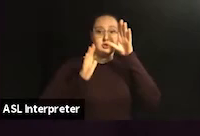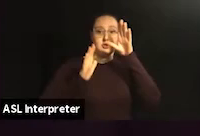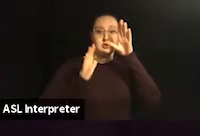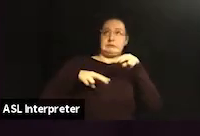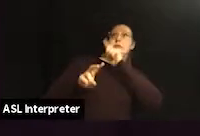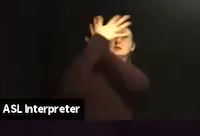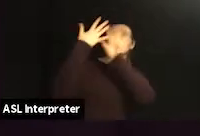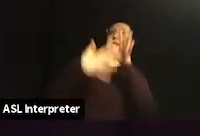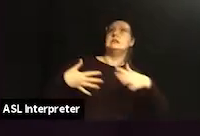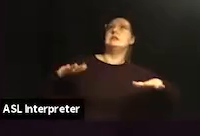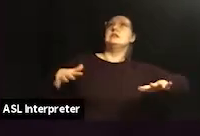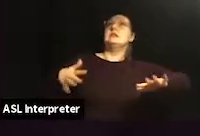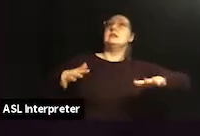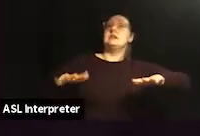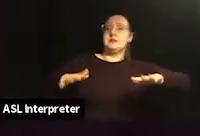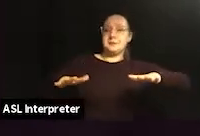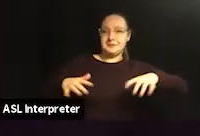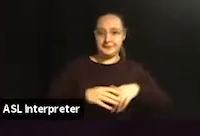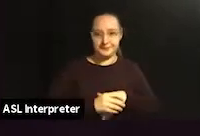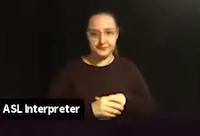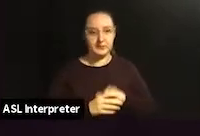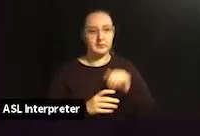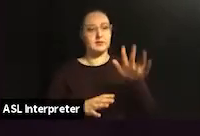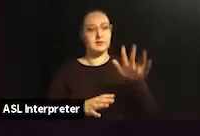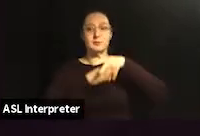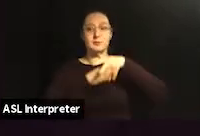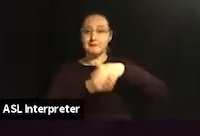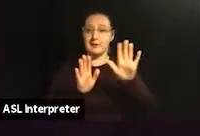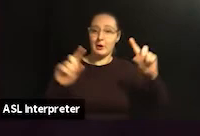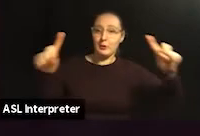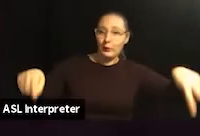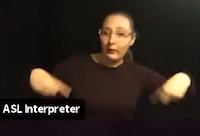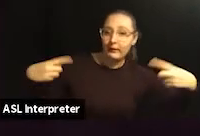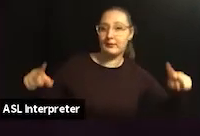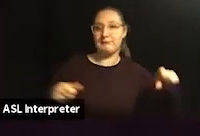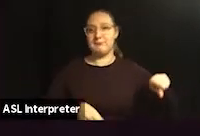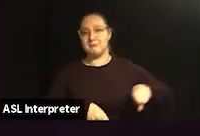The Lord clogged their chariot wheels so they turned with difficulty.